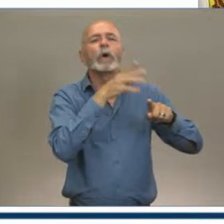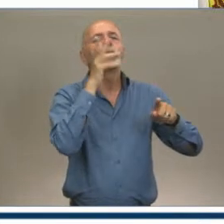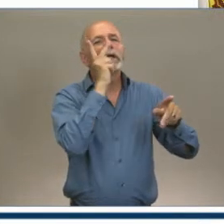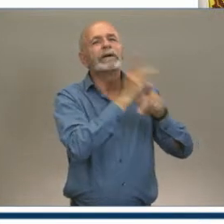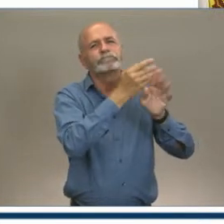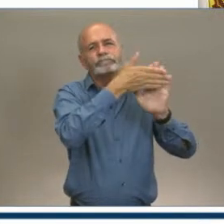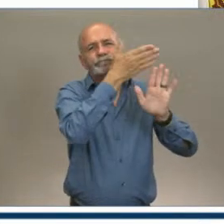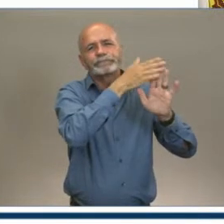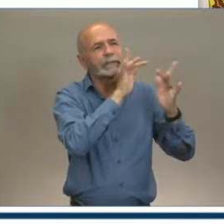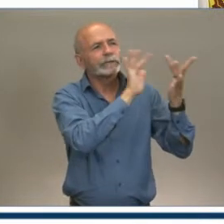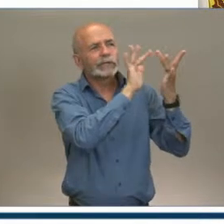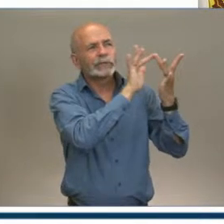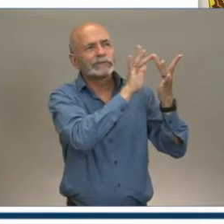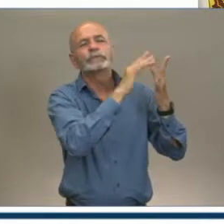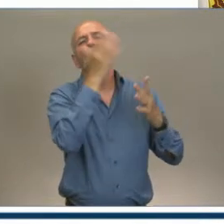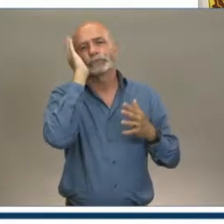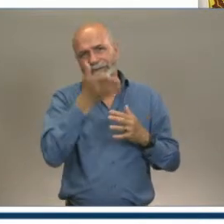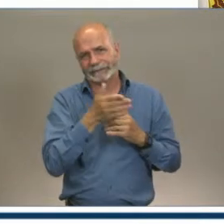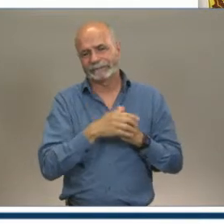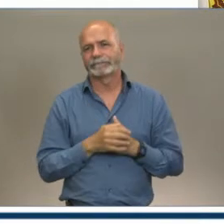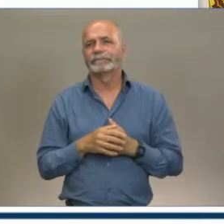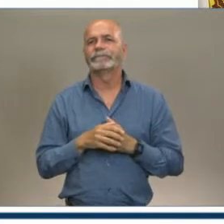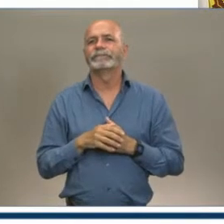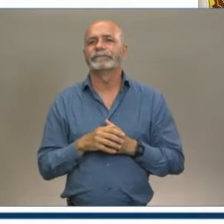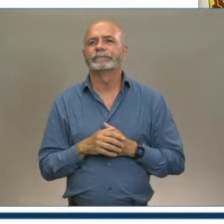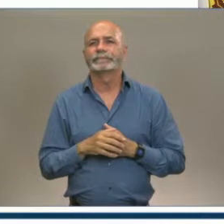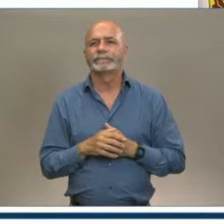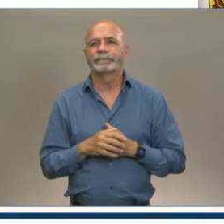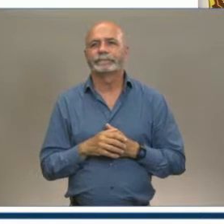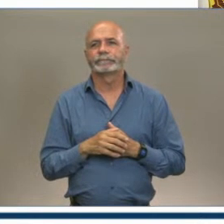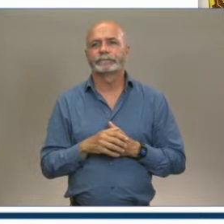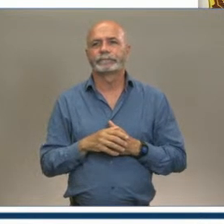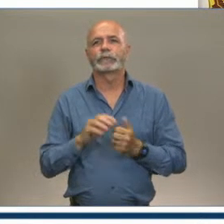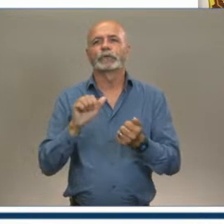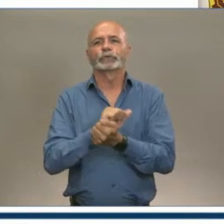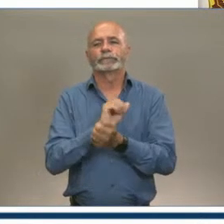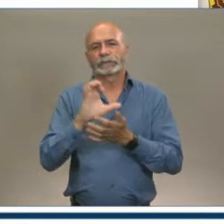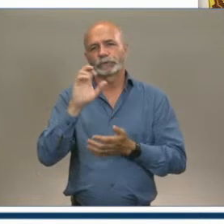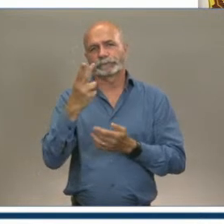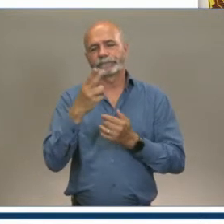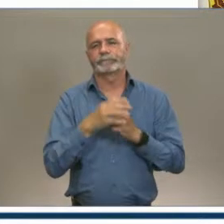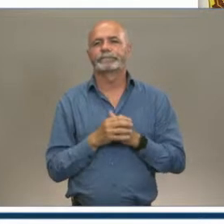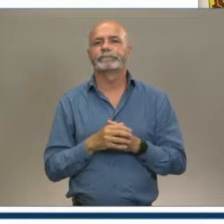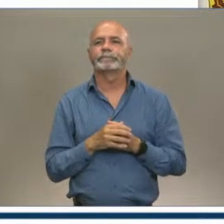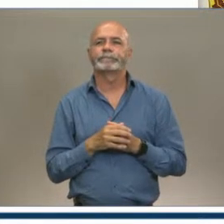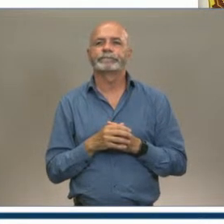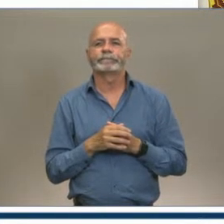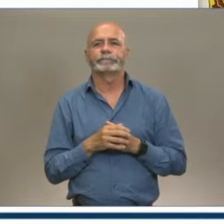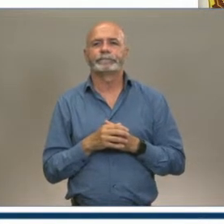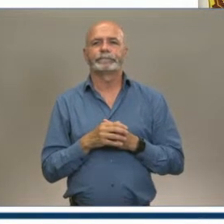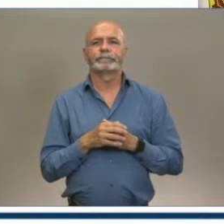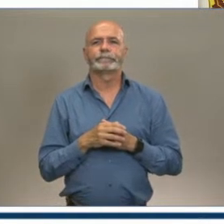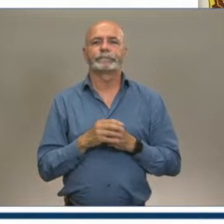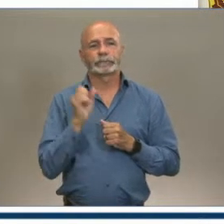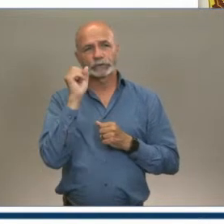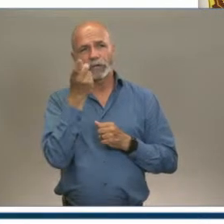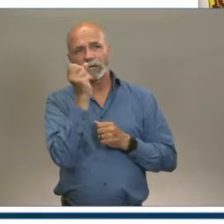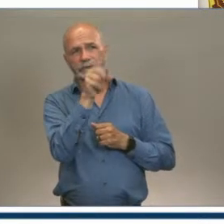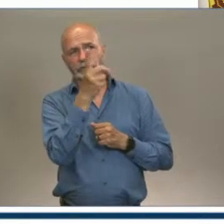John McPhee with the Chronicle Herald. Go ahead, John. Thank you. Dr. Strang, given the lack of